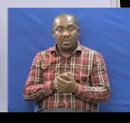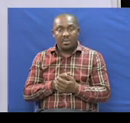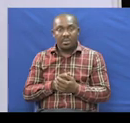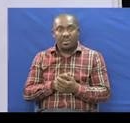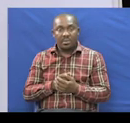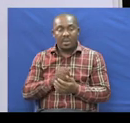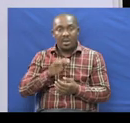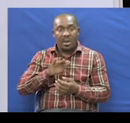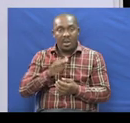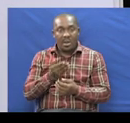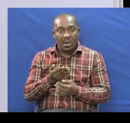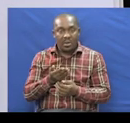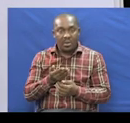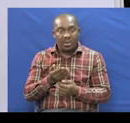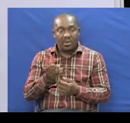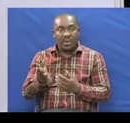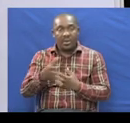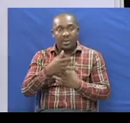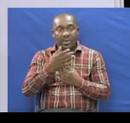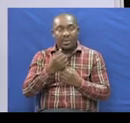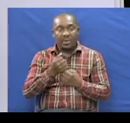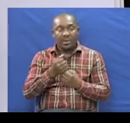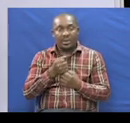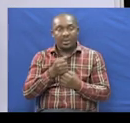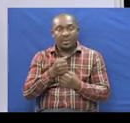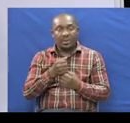Or you can take